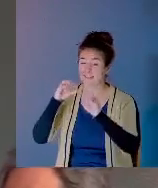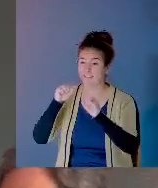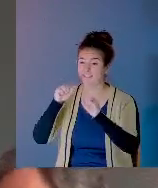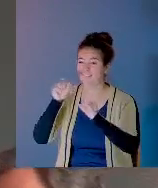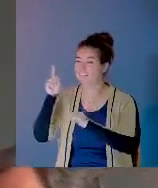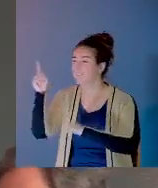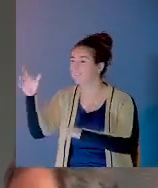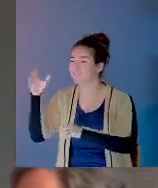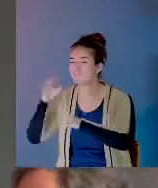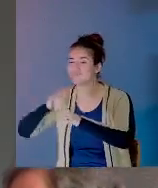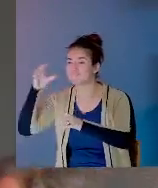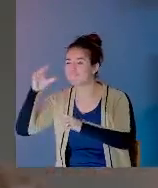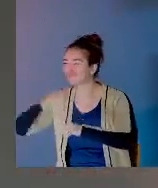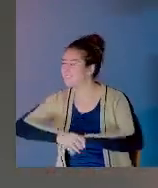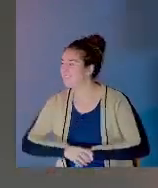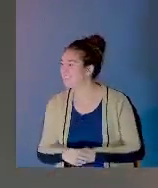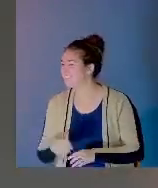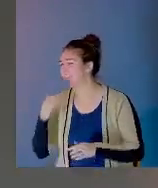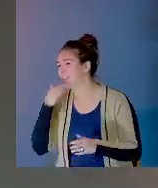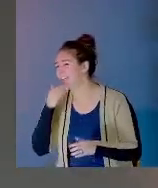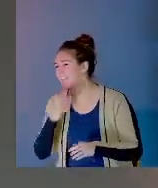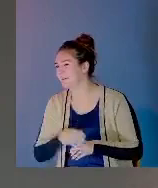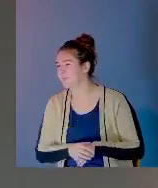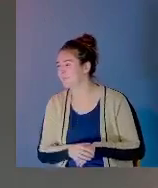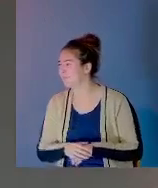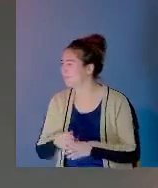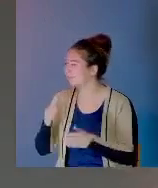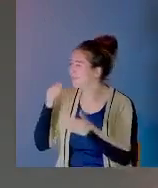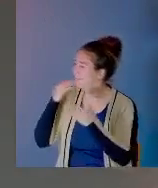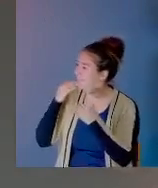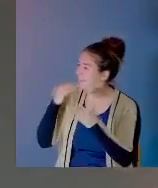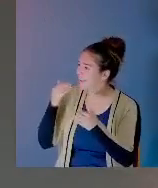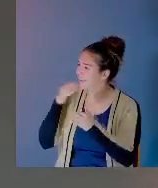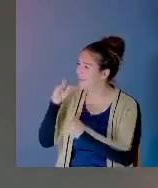Amen. So thank you. Thank you, Bernadette. Awesome. Love you.